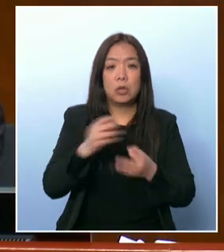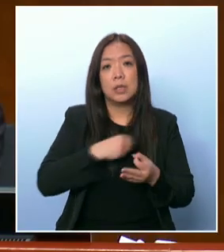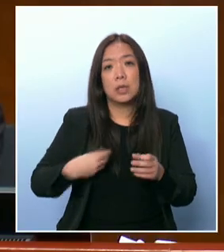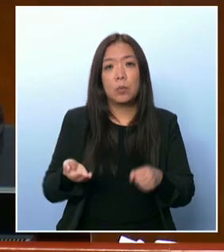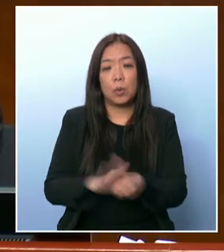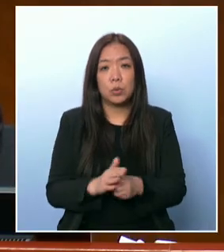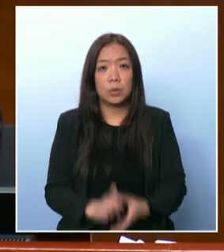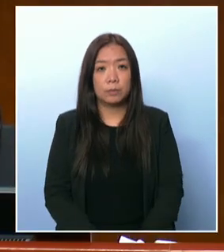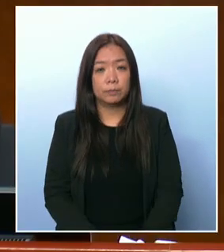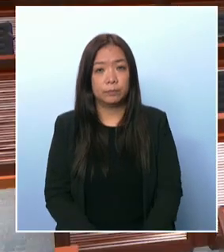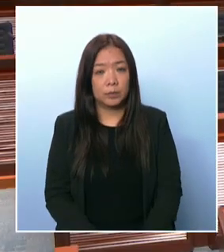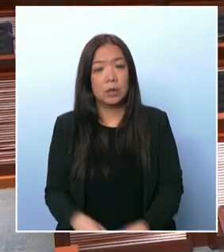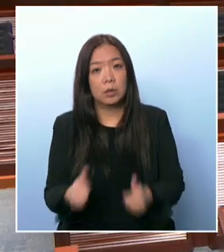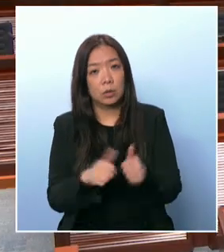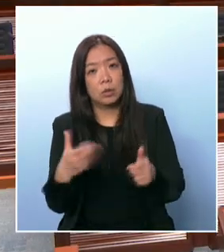and